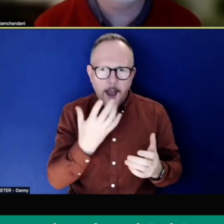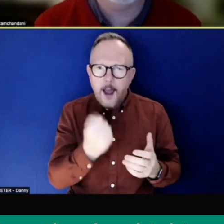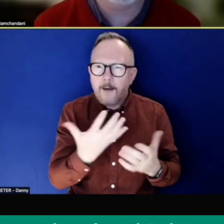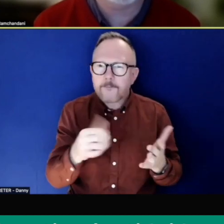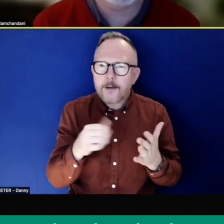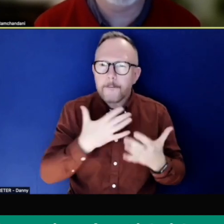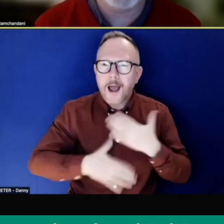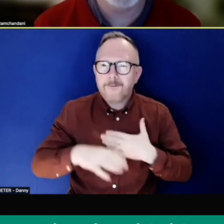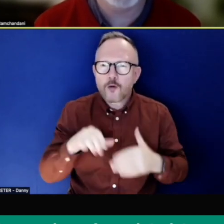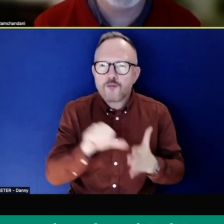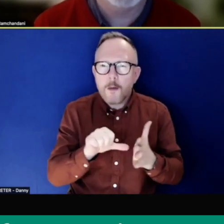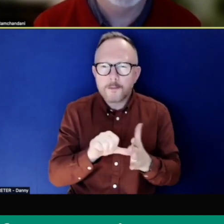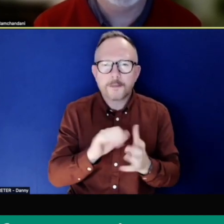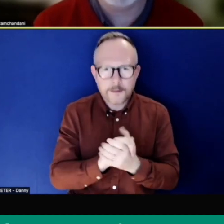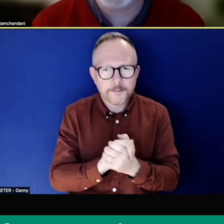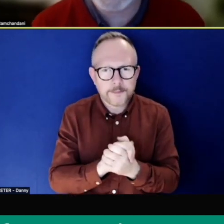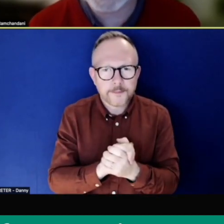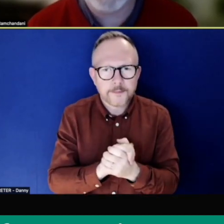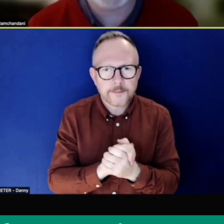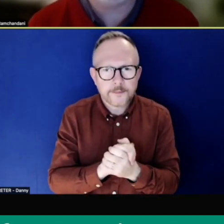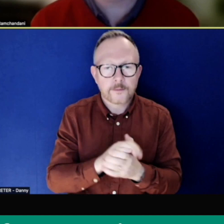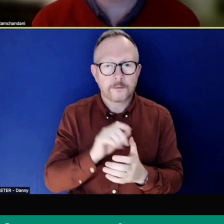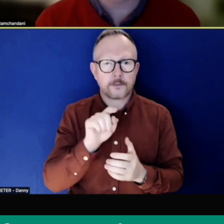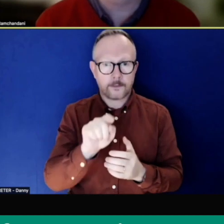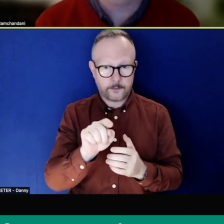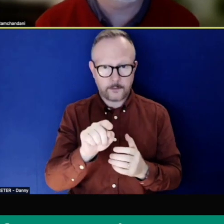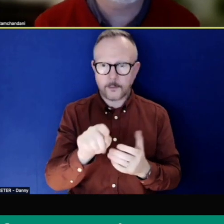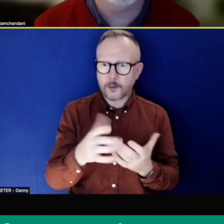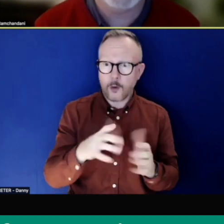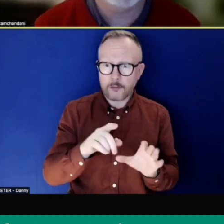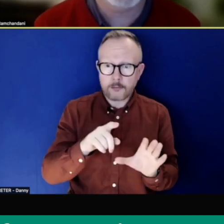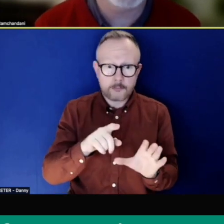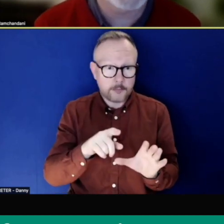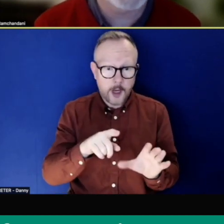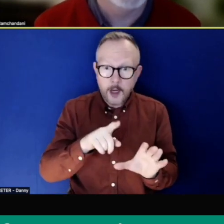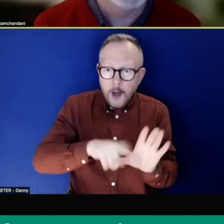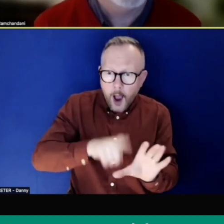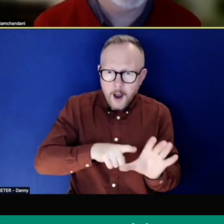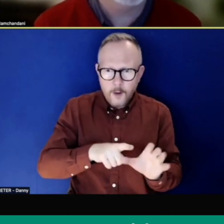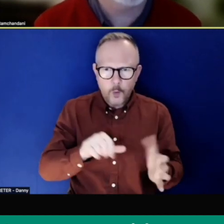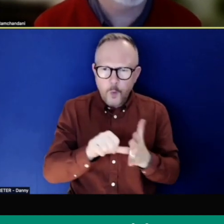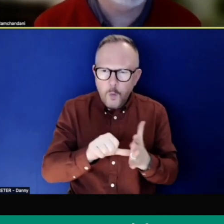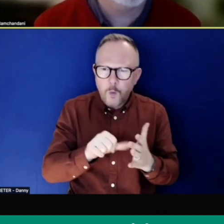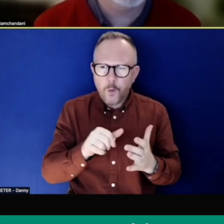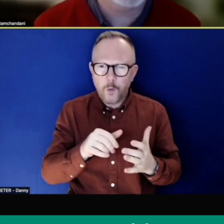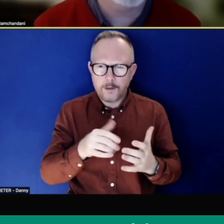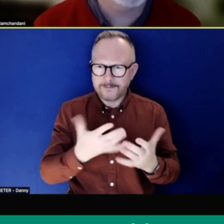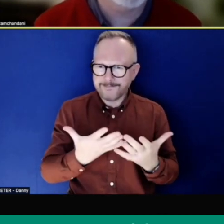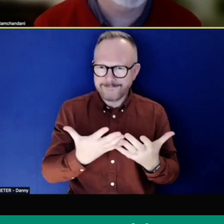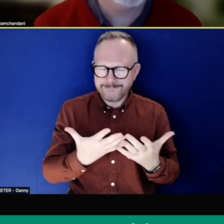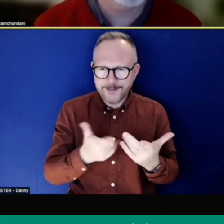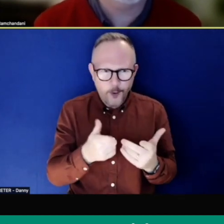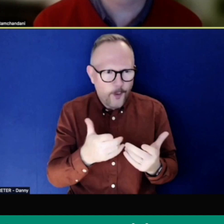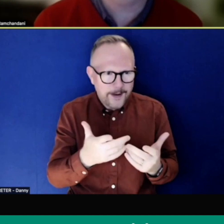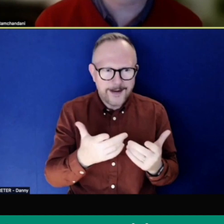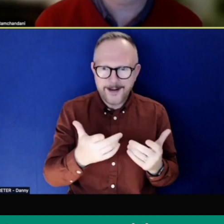when they're thinking about behavior problems. And that presents its own challenges, which some of you may have questions about. So we recruited children who